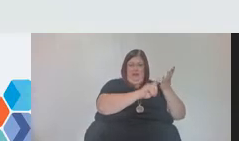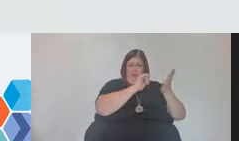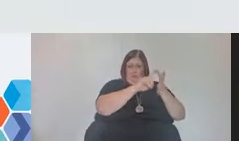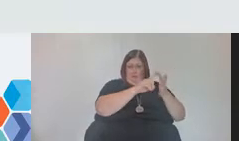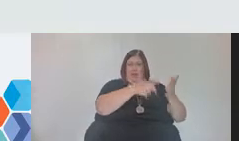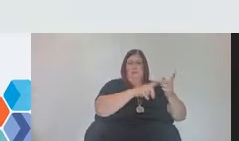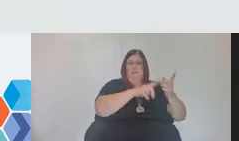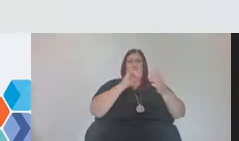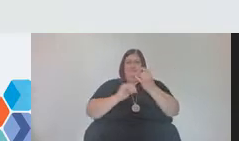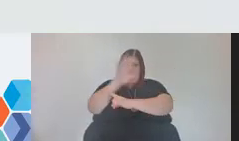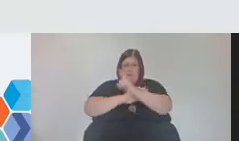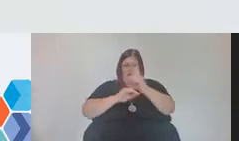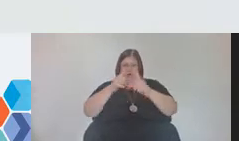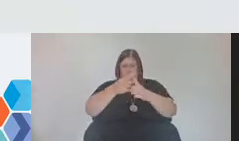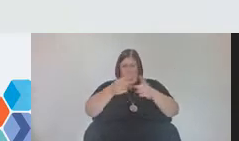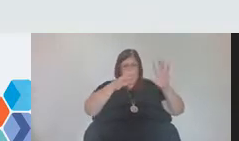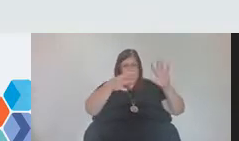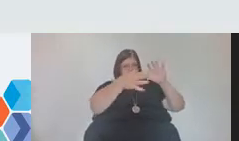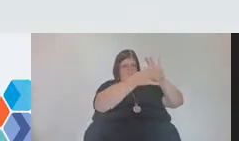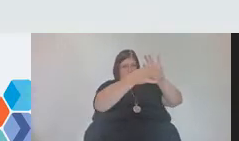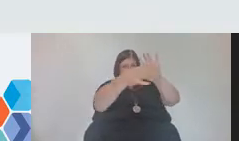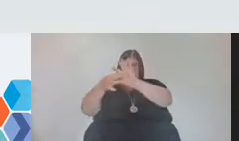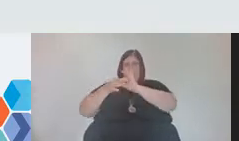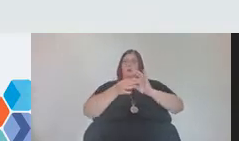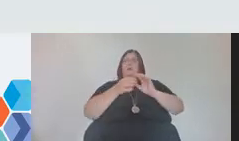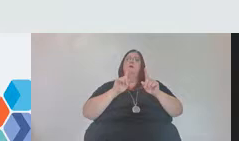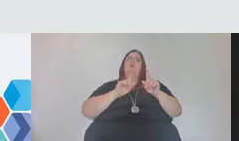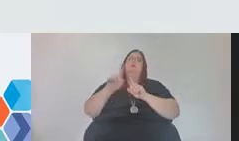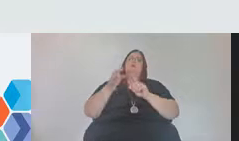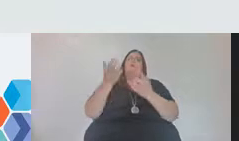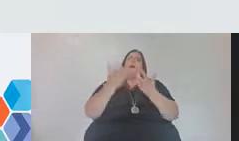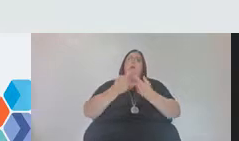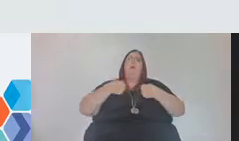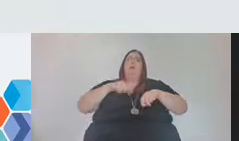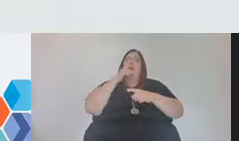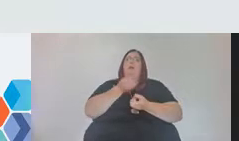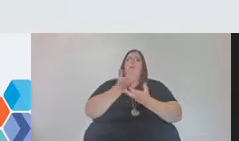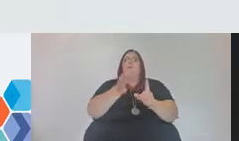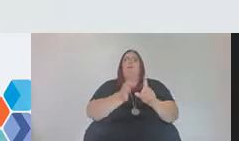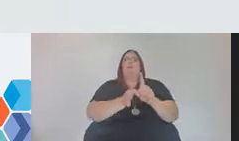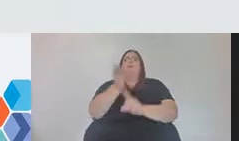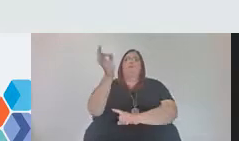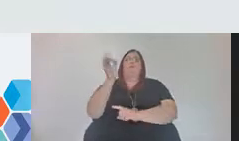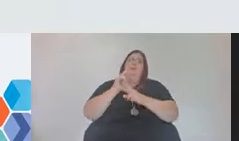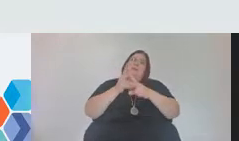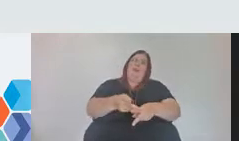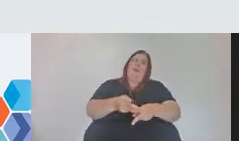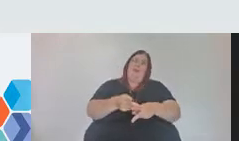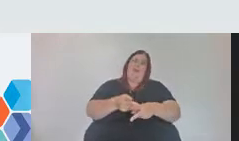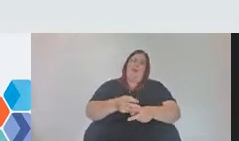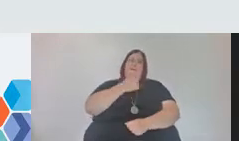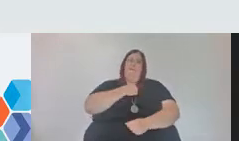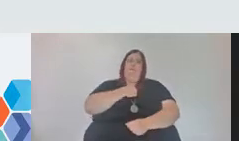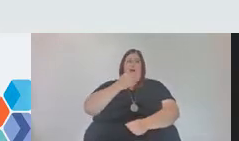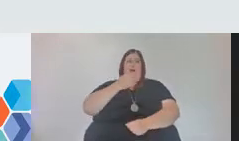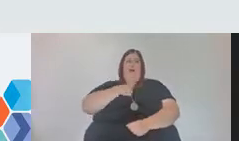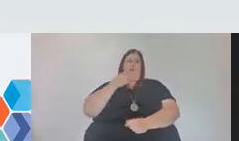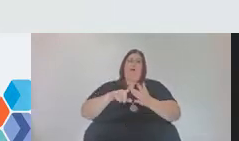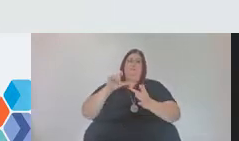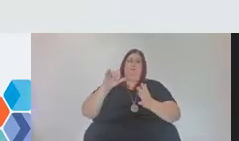to really improve the way that we deliver care and build a strong place-based foundation for our ICS in the